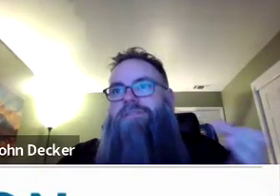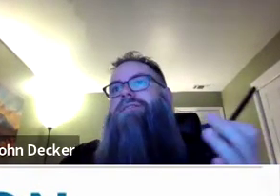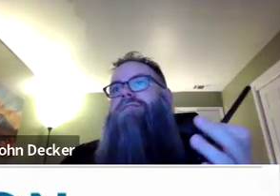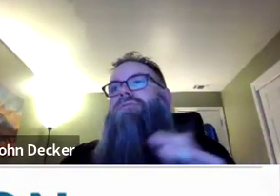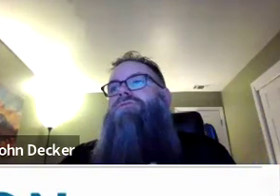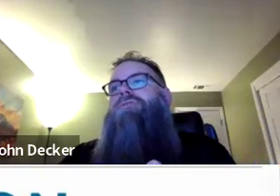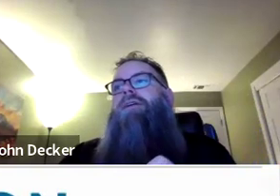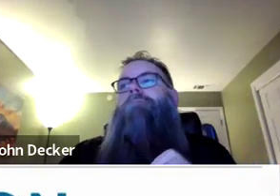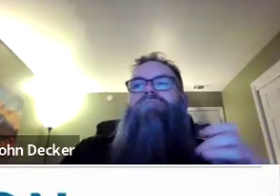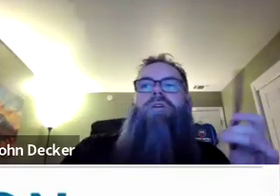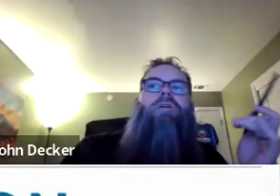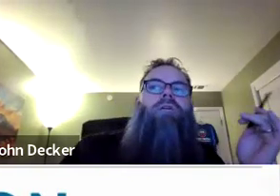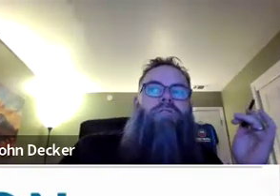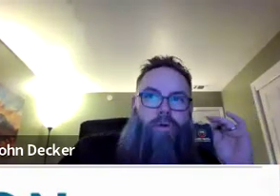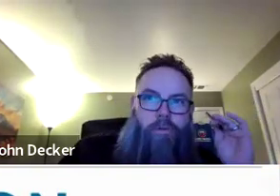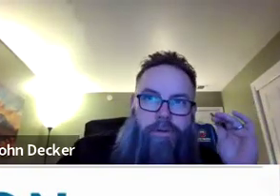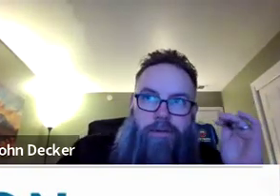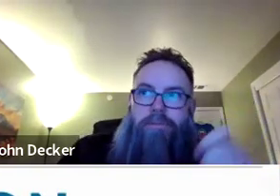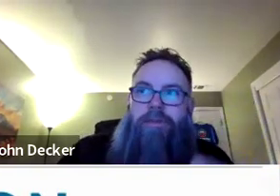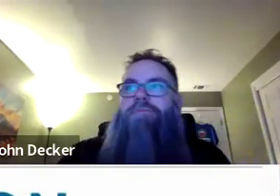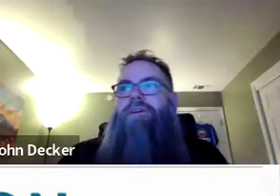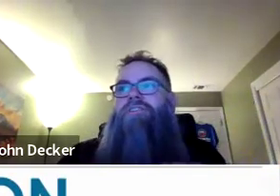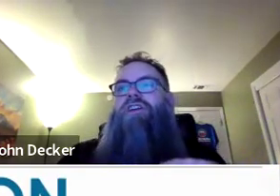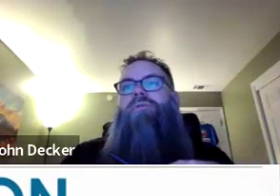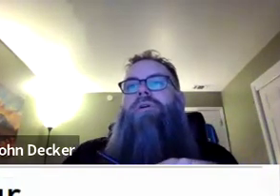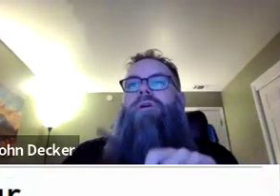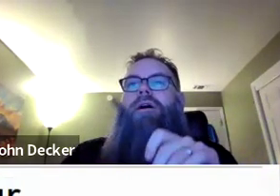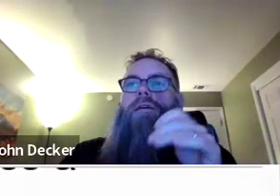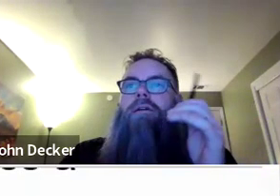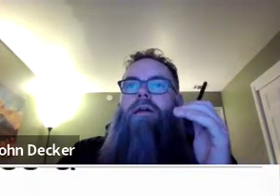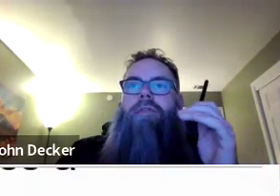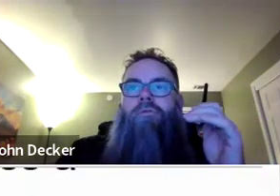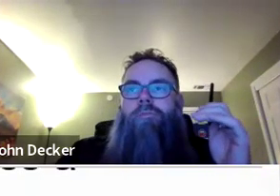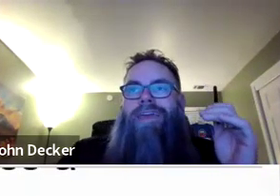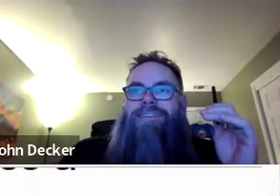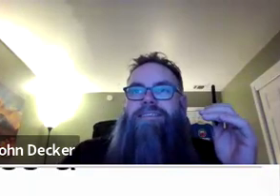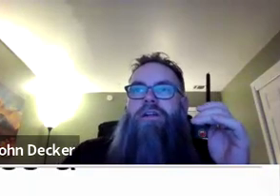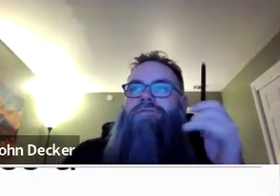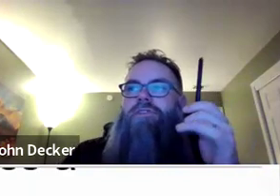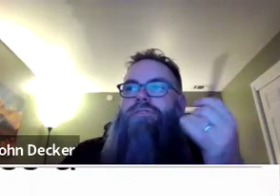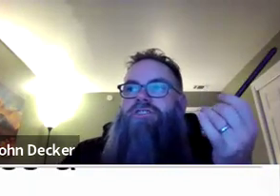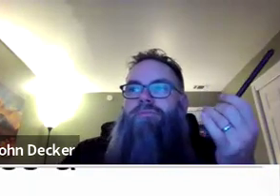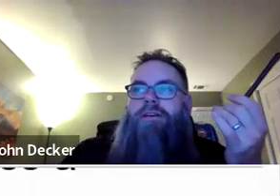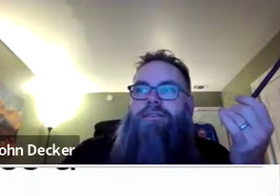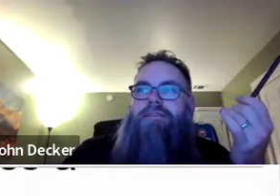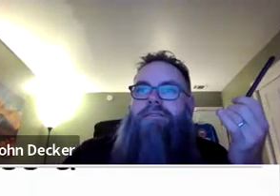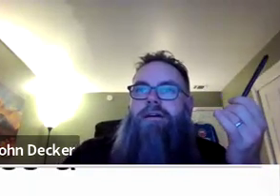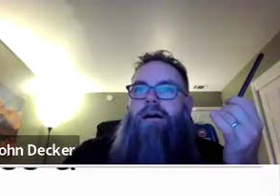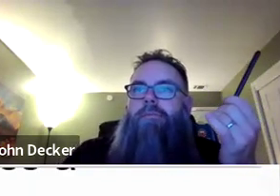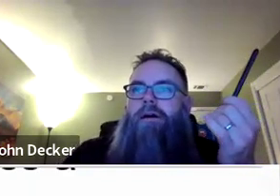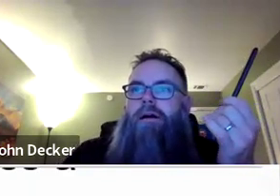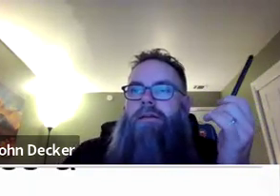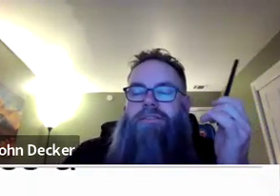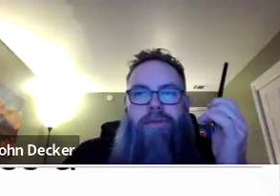do all of these things as the regional center. So we will be implementing this by January 1. There will be a standardized vendorization